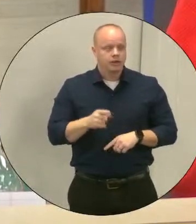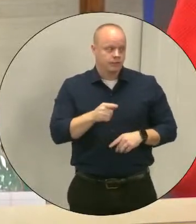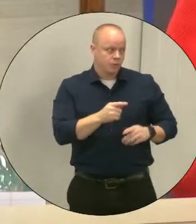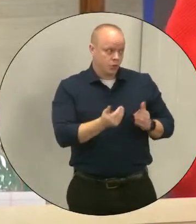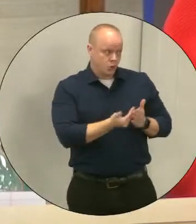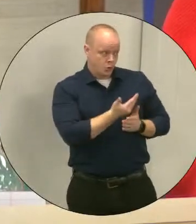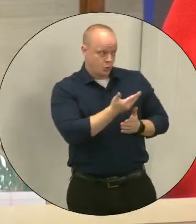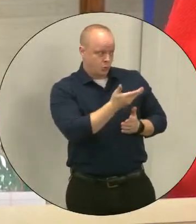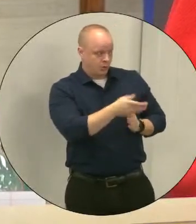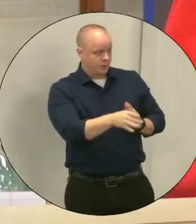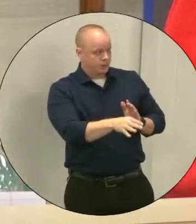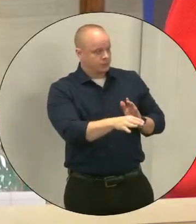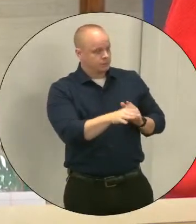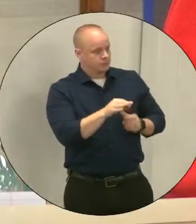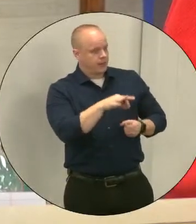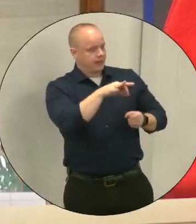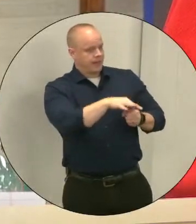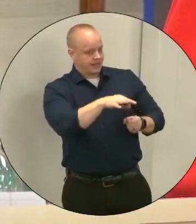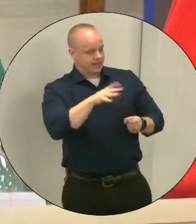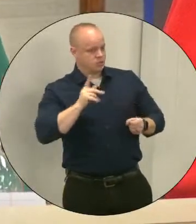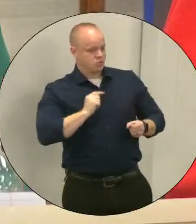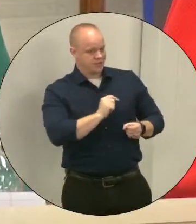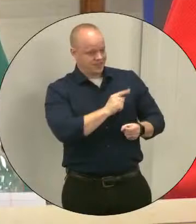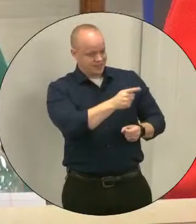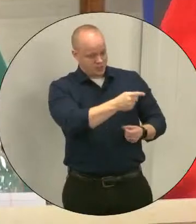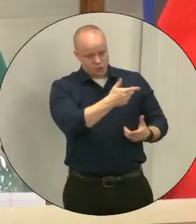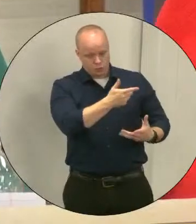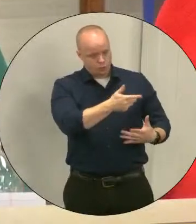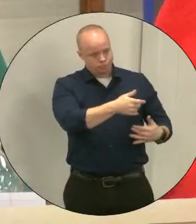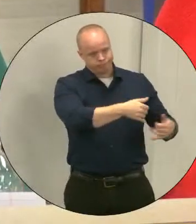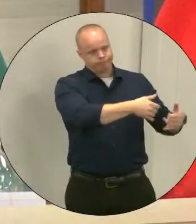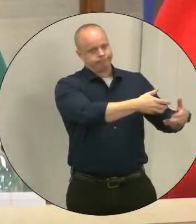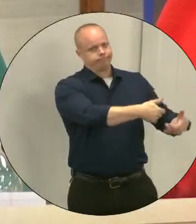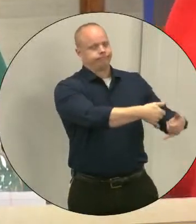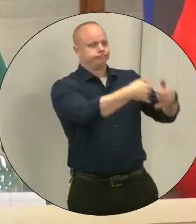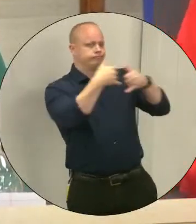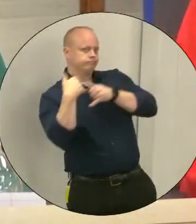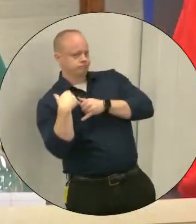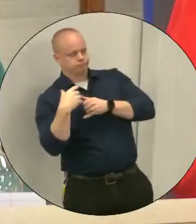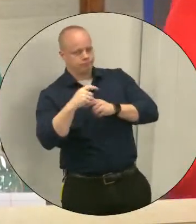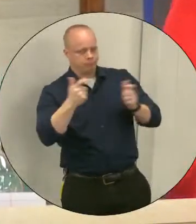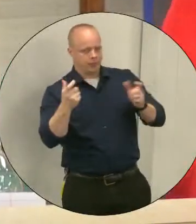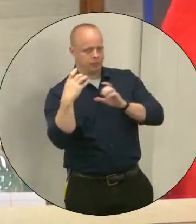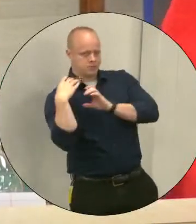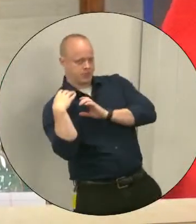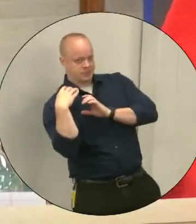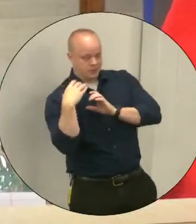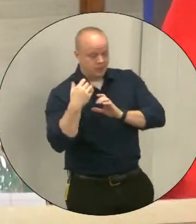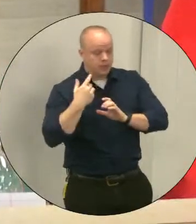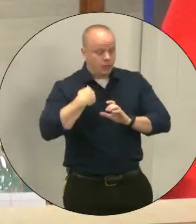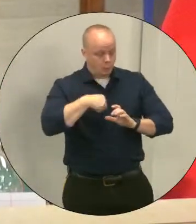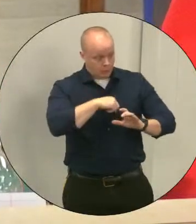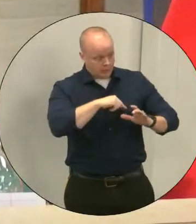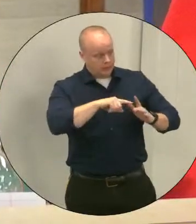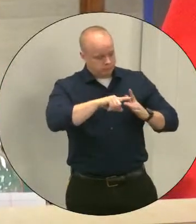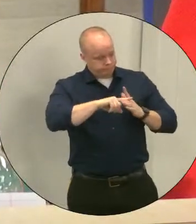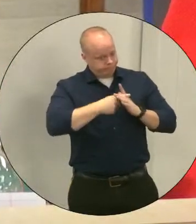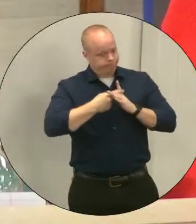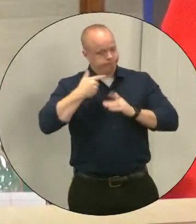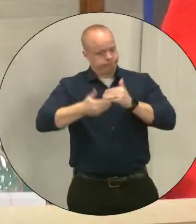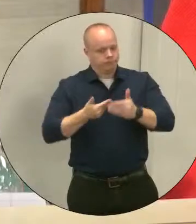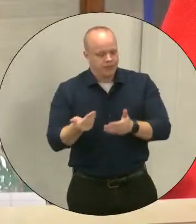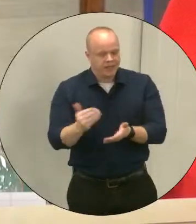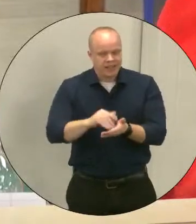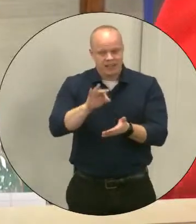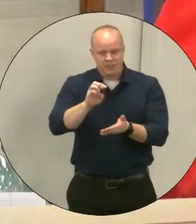elected, you inherited a lot. We resumed in February, even though we've